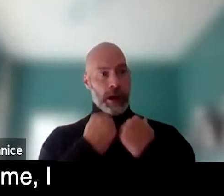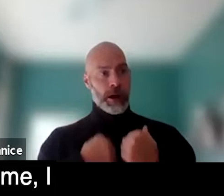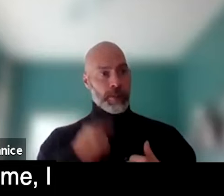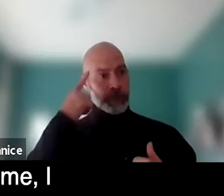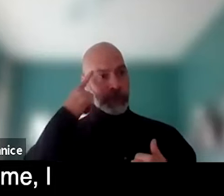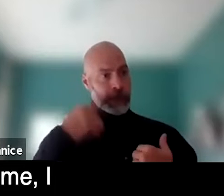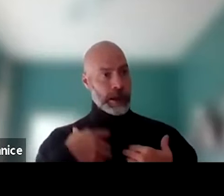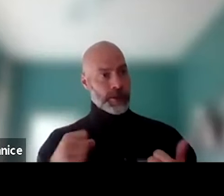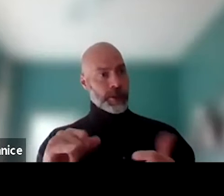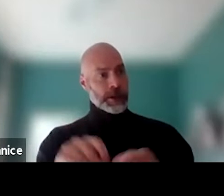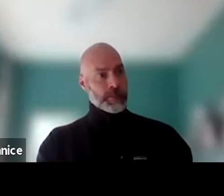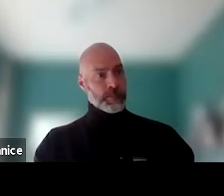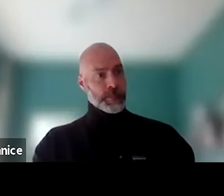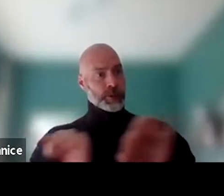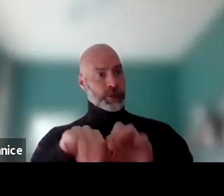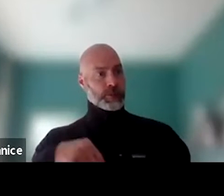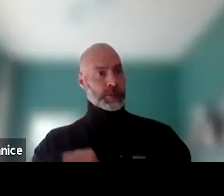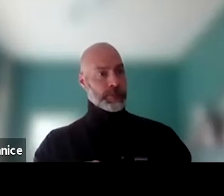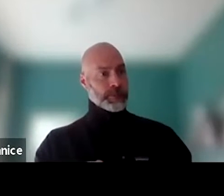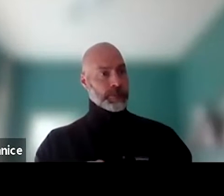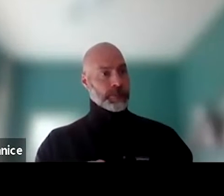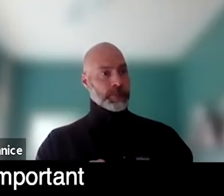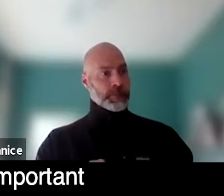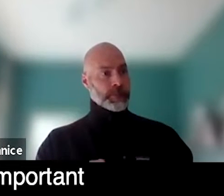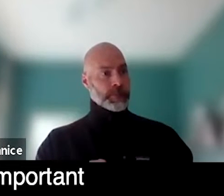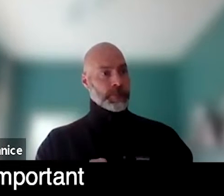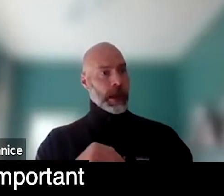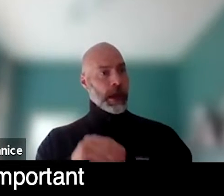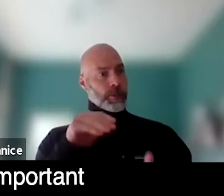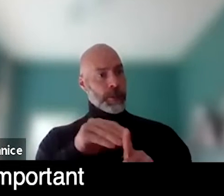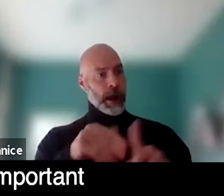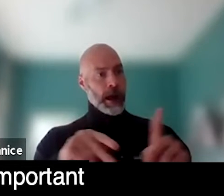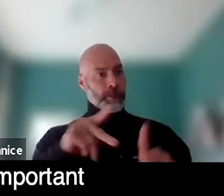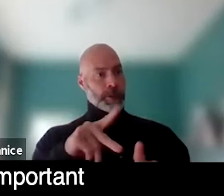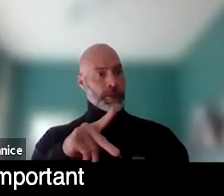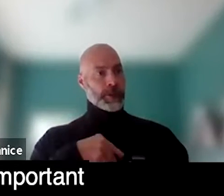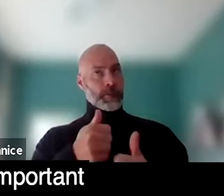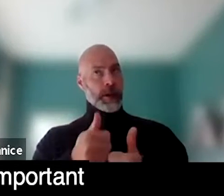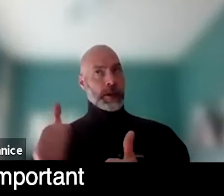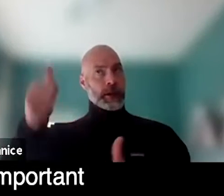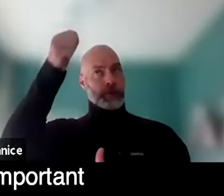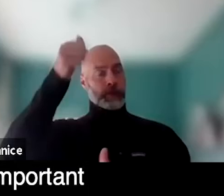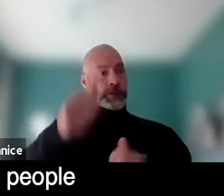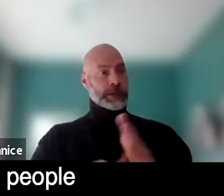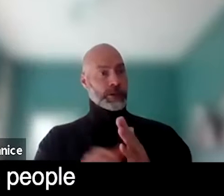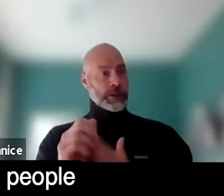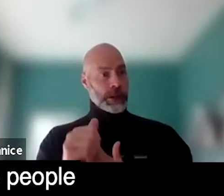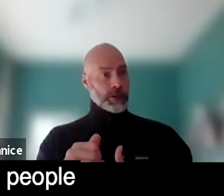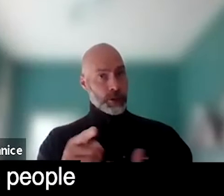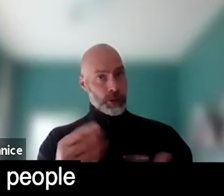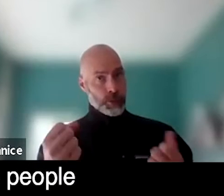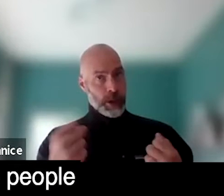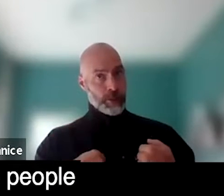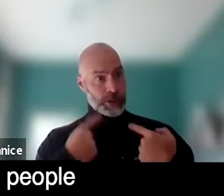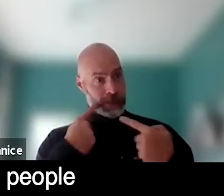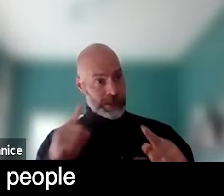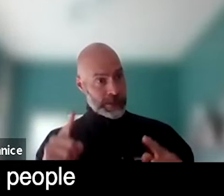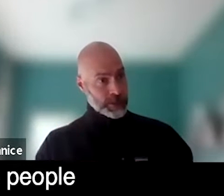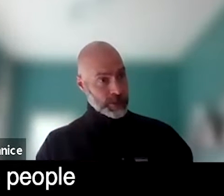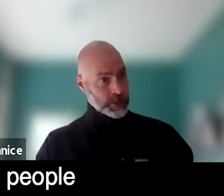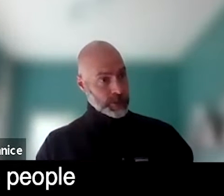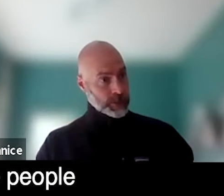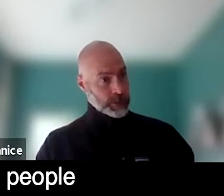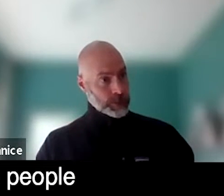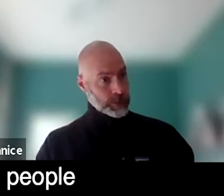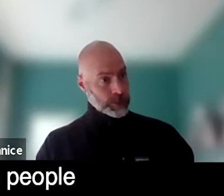apologize, let's reschedule, because I value my mental health. And I think that is important to myself and the company. And it reminds the people in